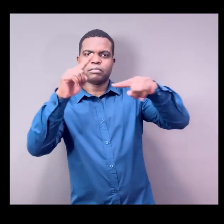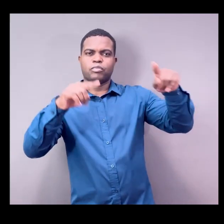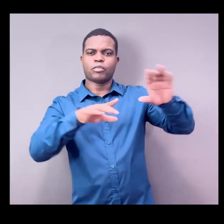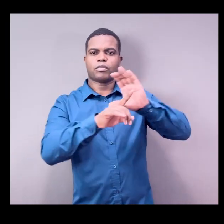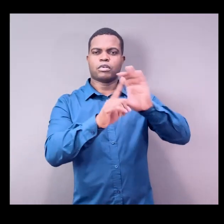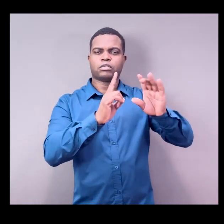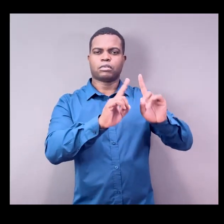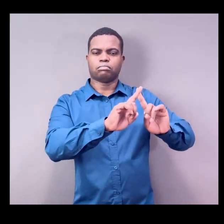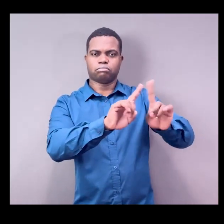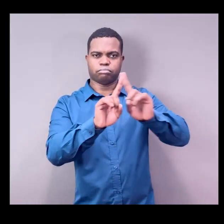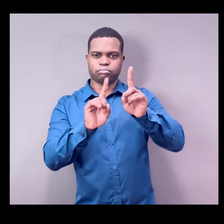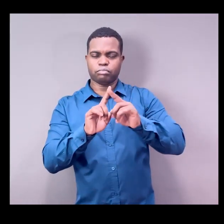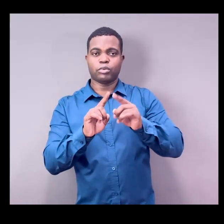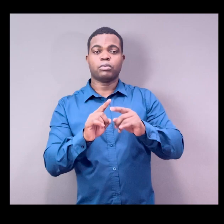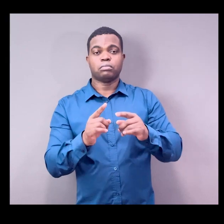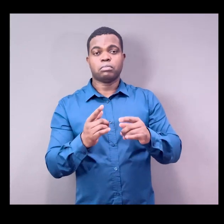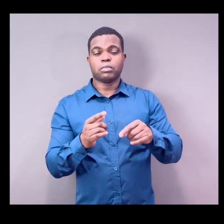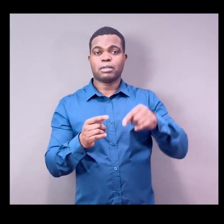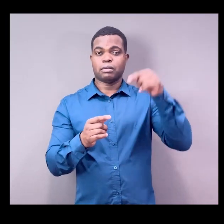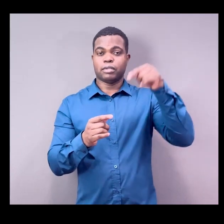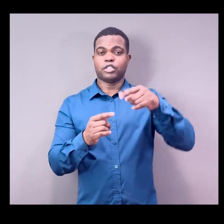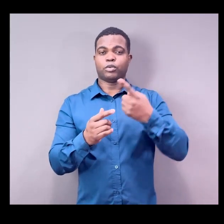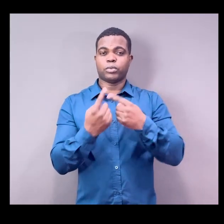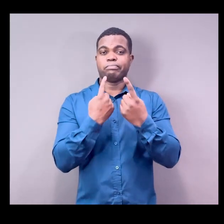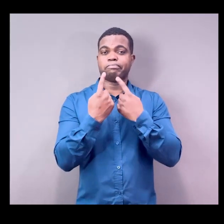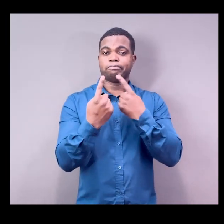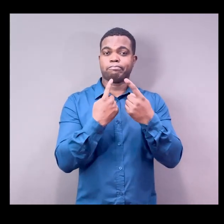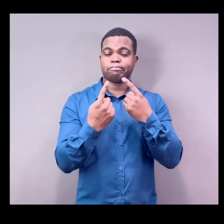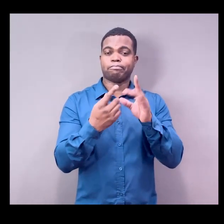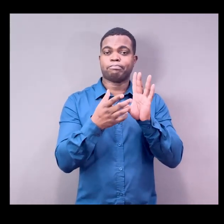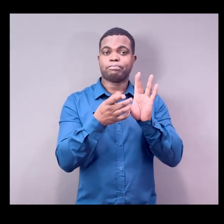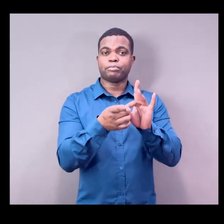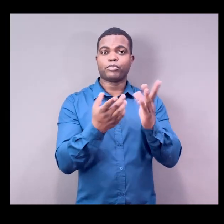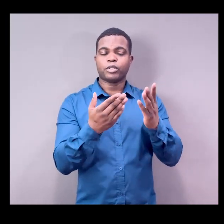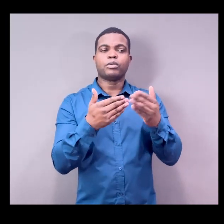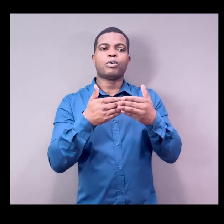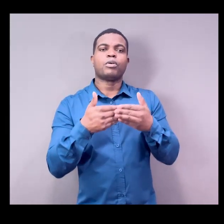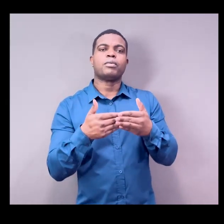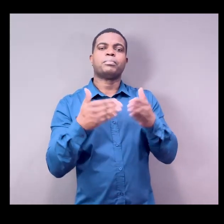cultural sensitivity. We have talked about how to